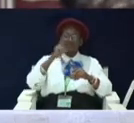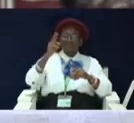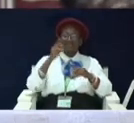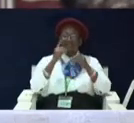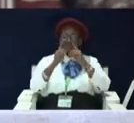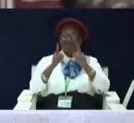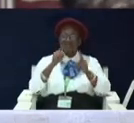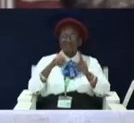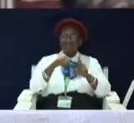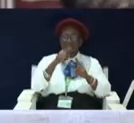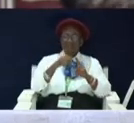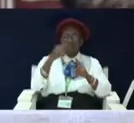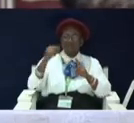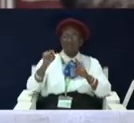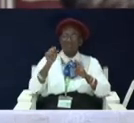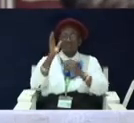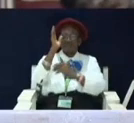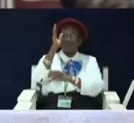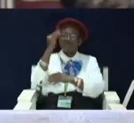breakthroughs.